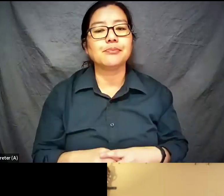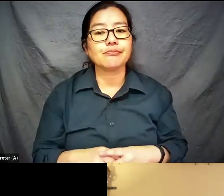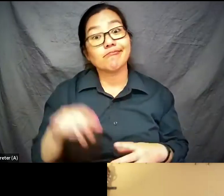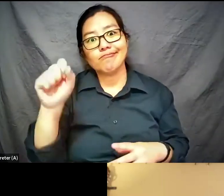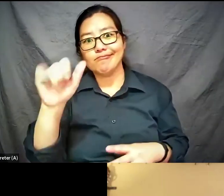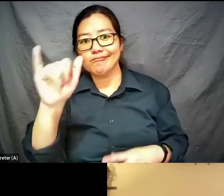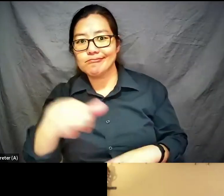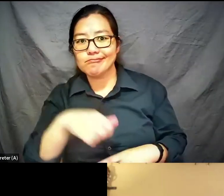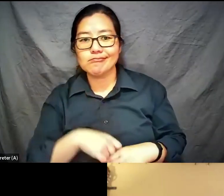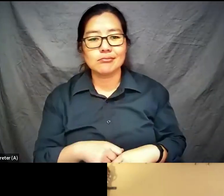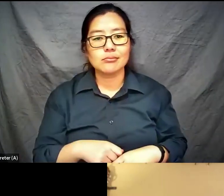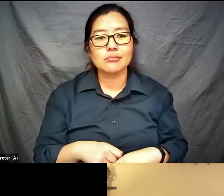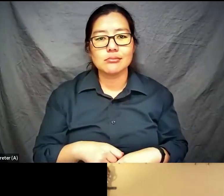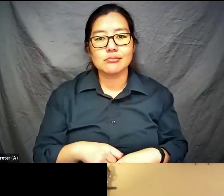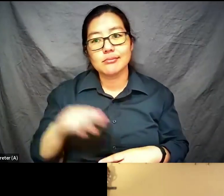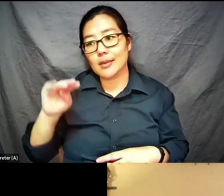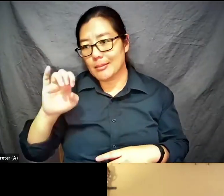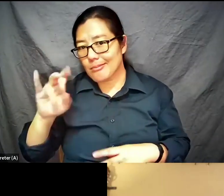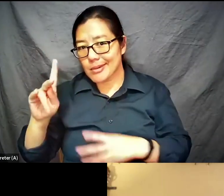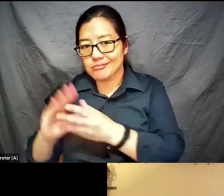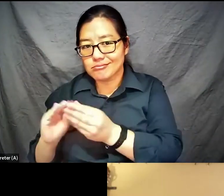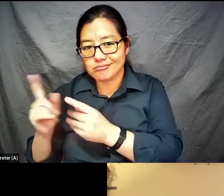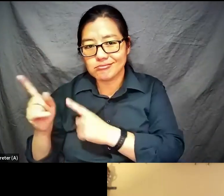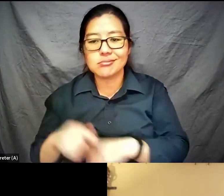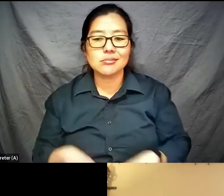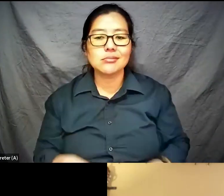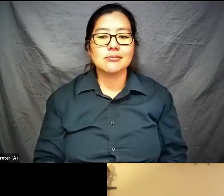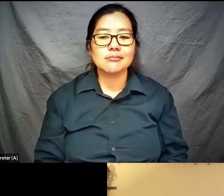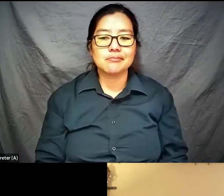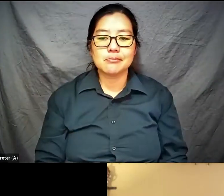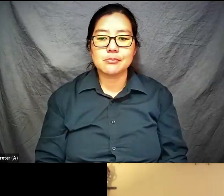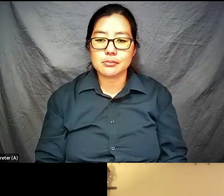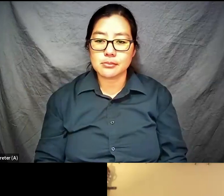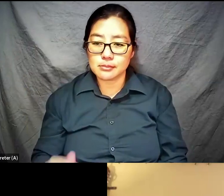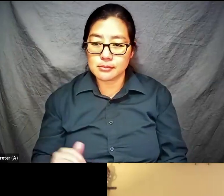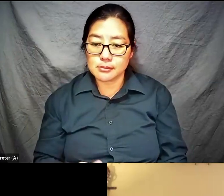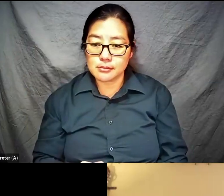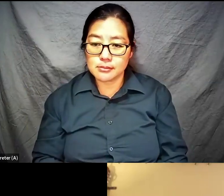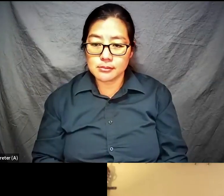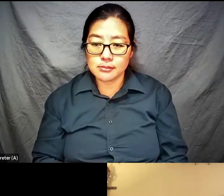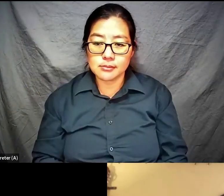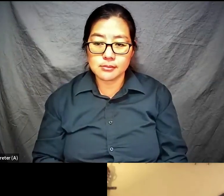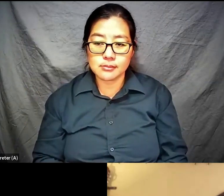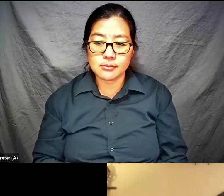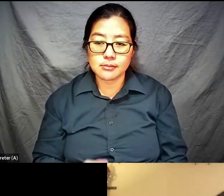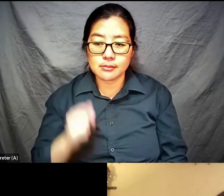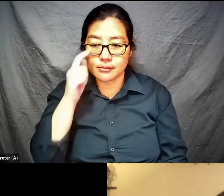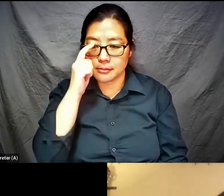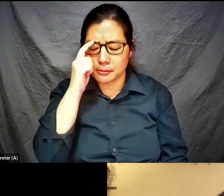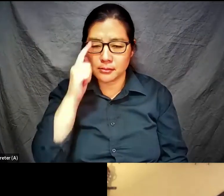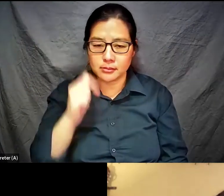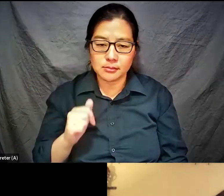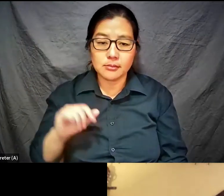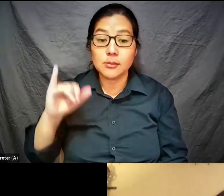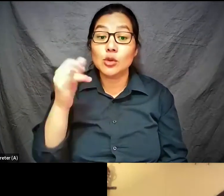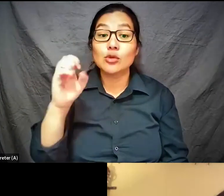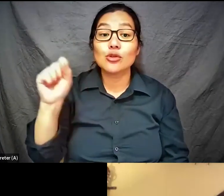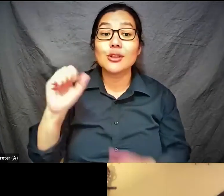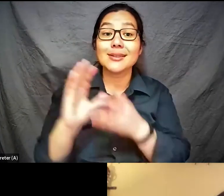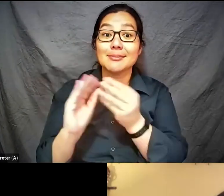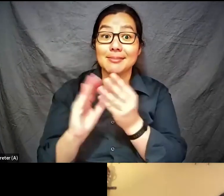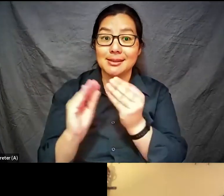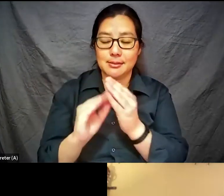be told and whose aren't. And then I think like storytelling is important because it allows